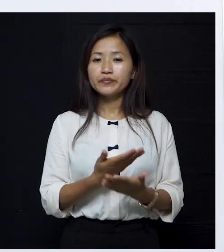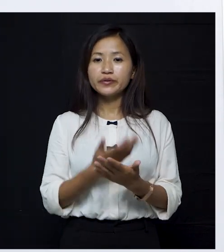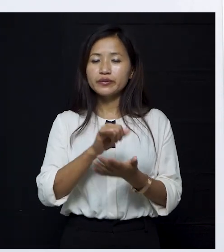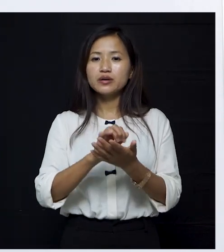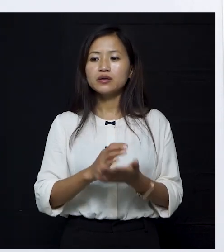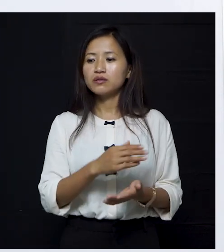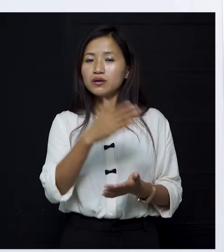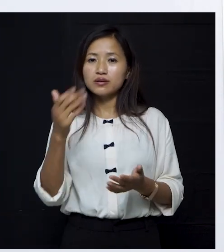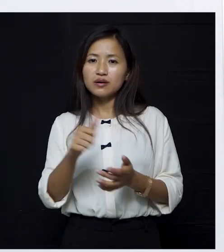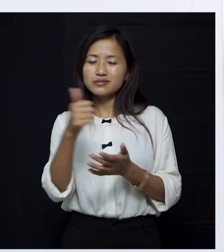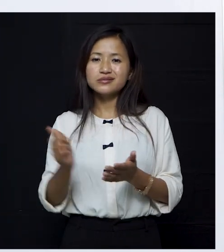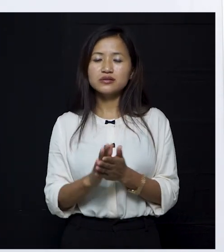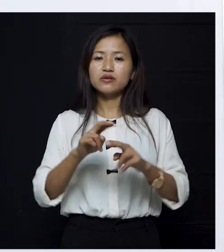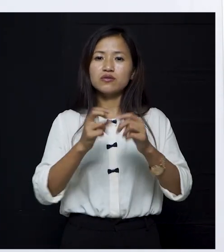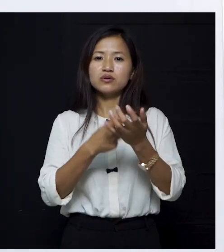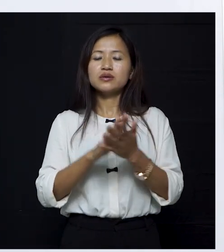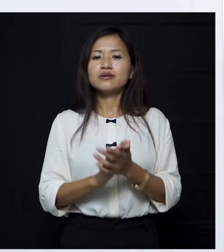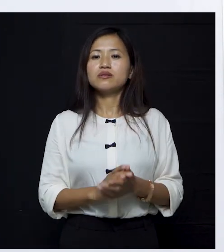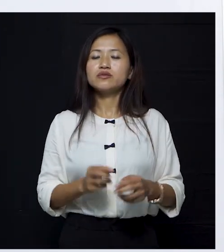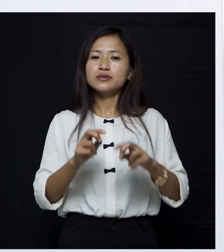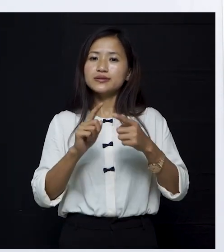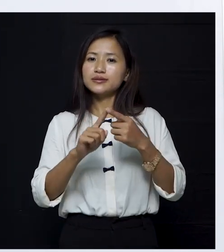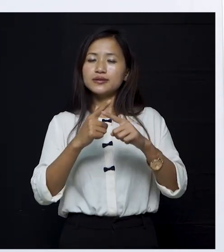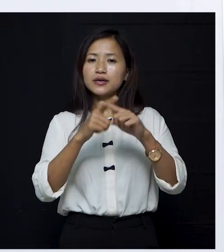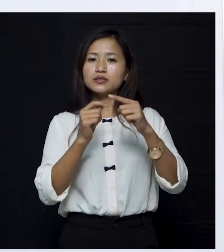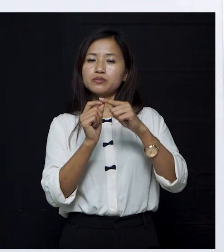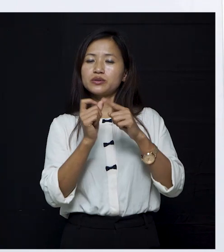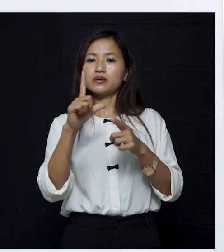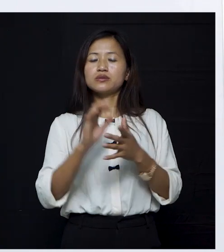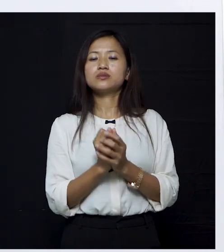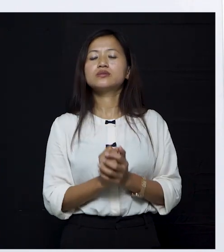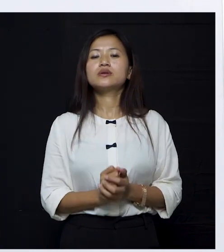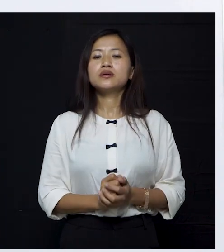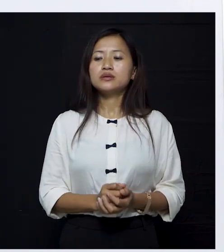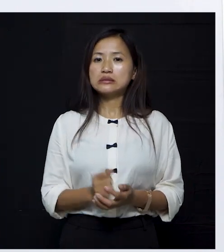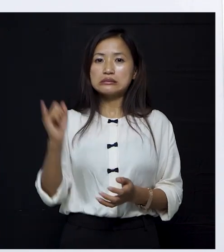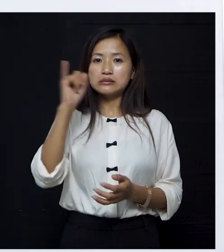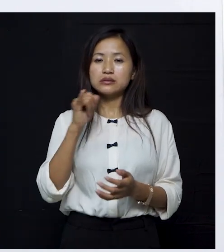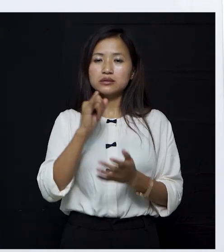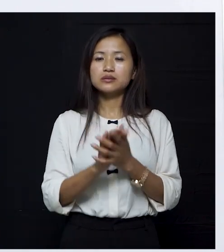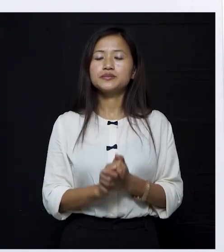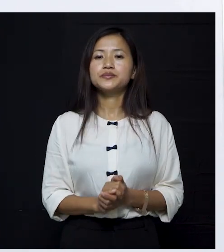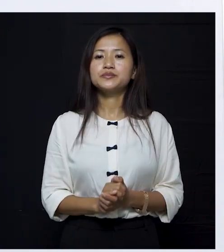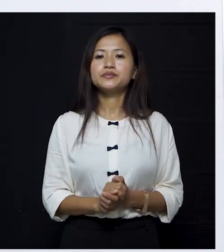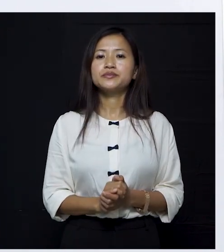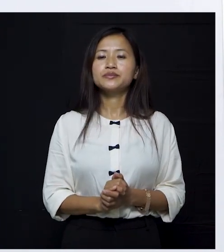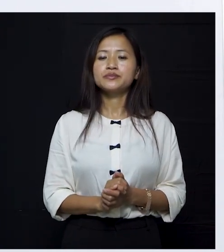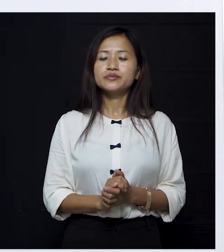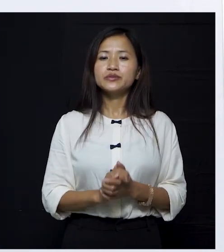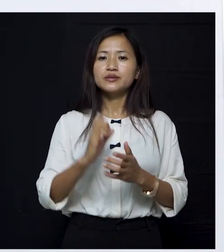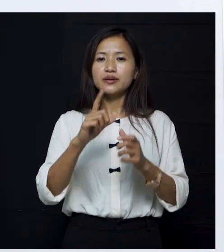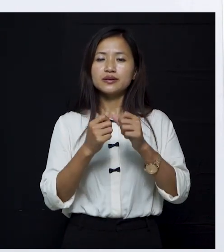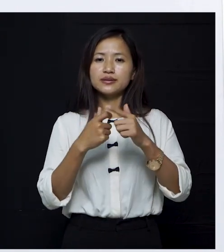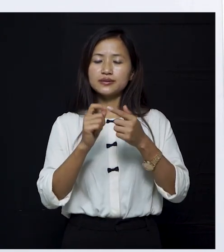also another form of exploitation, okay? Then the sixth one is, we call it as lack